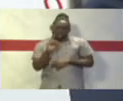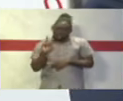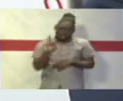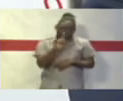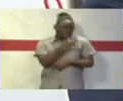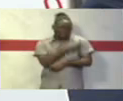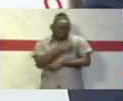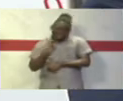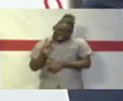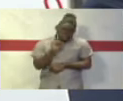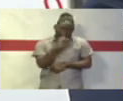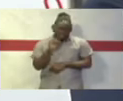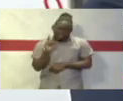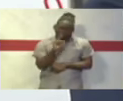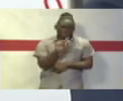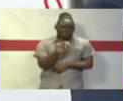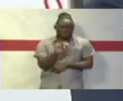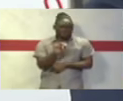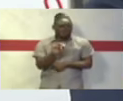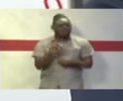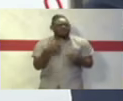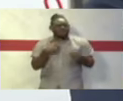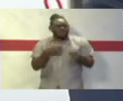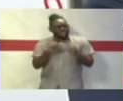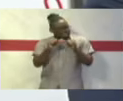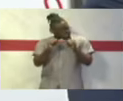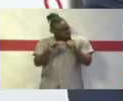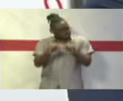future, an avalanche of those patients.